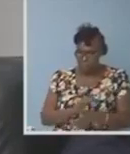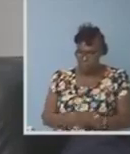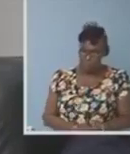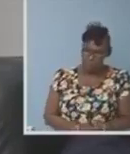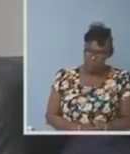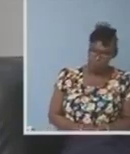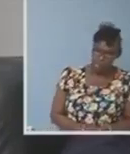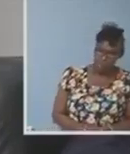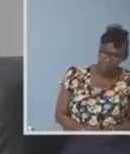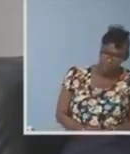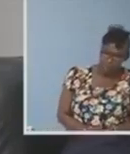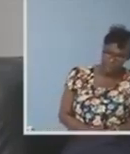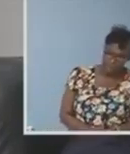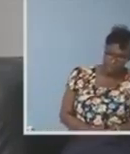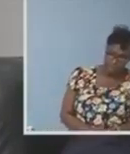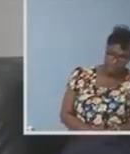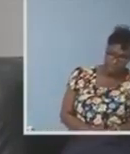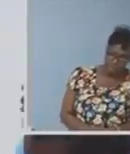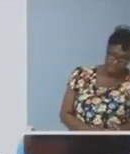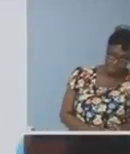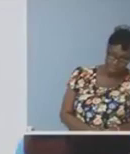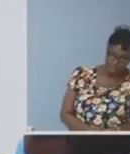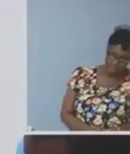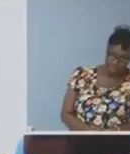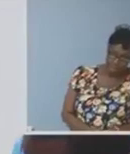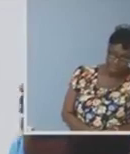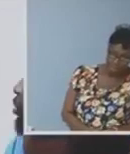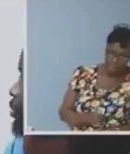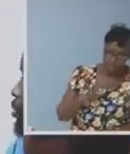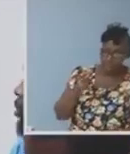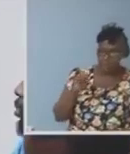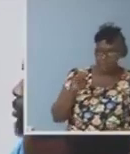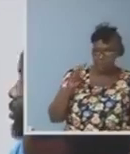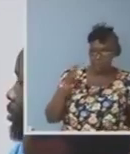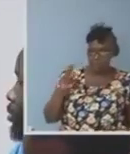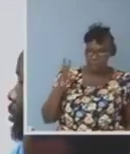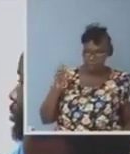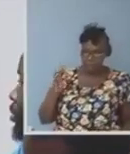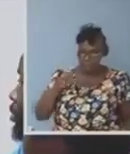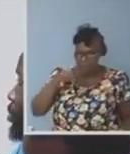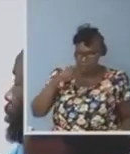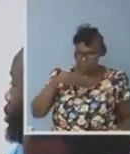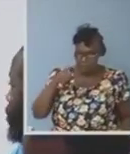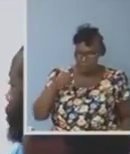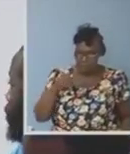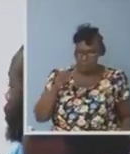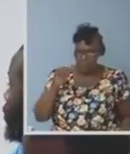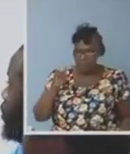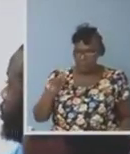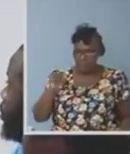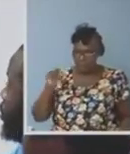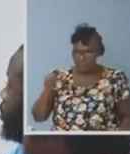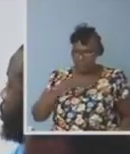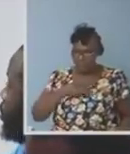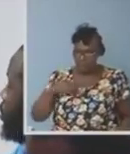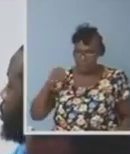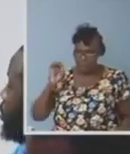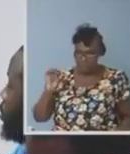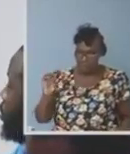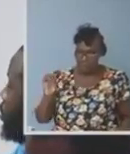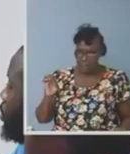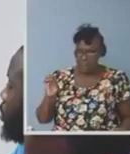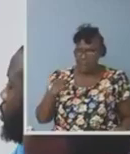don't know if you would care to, because TV6 would have spoken to TN Tech, who would